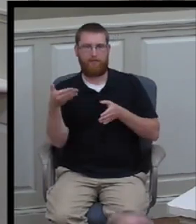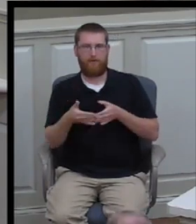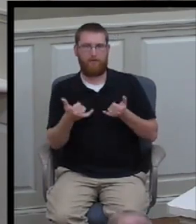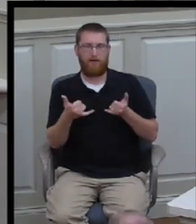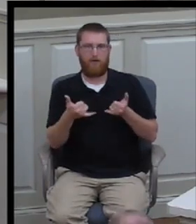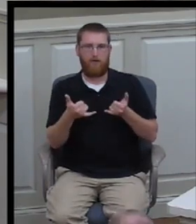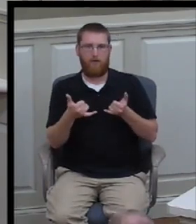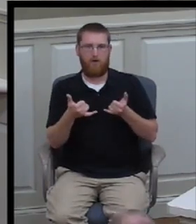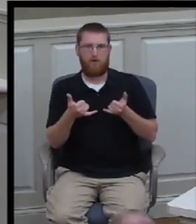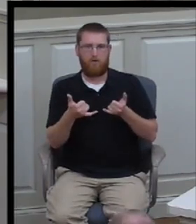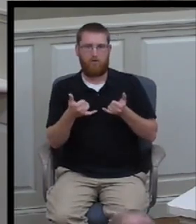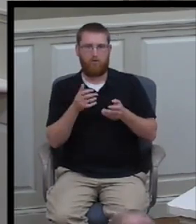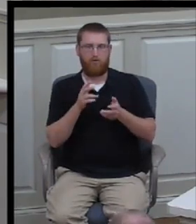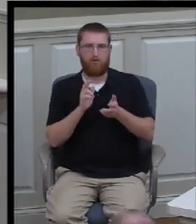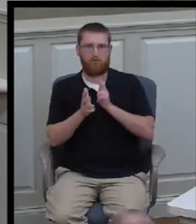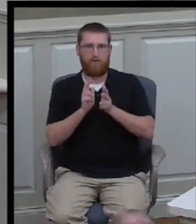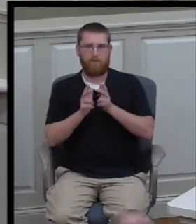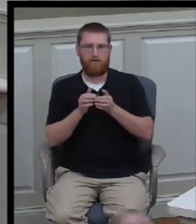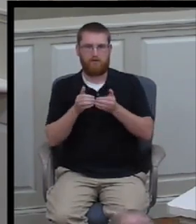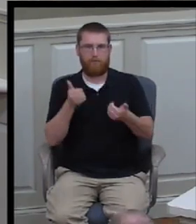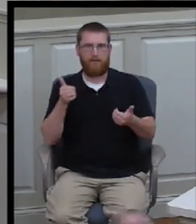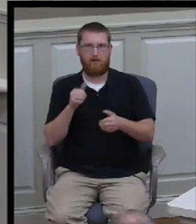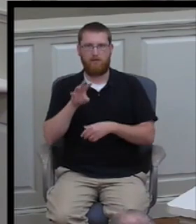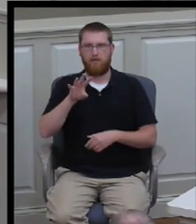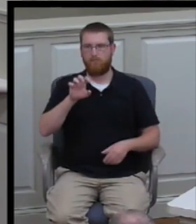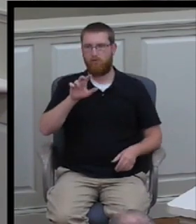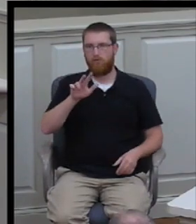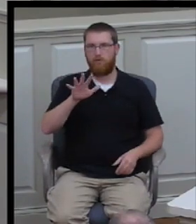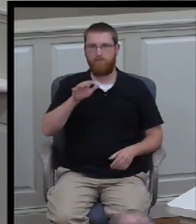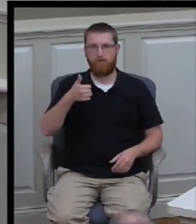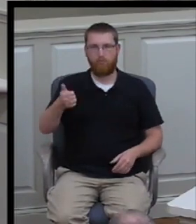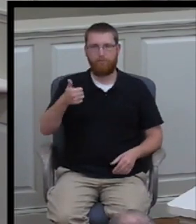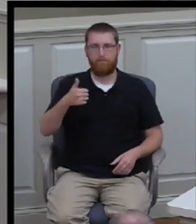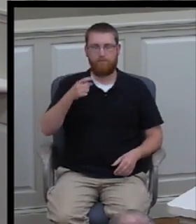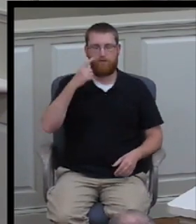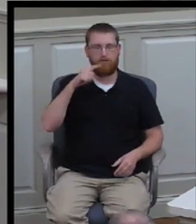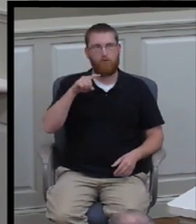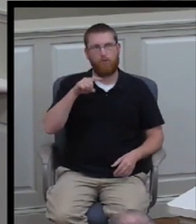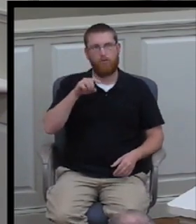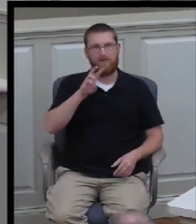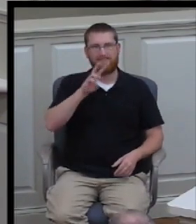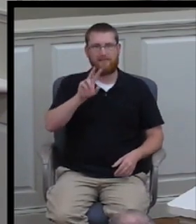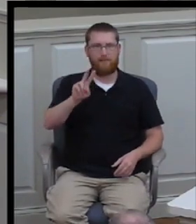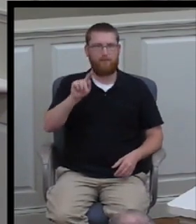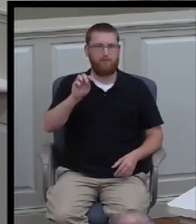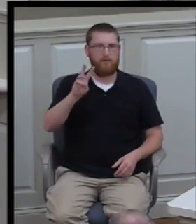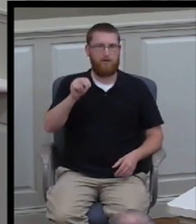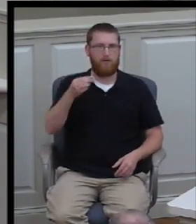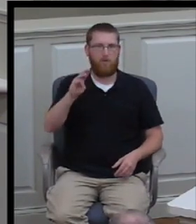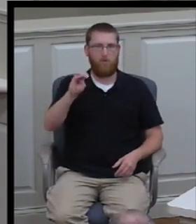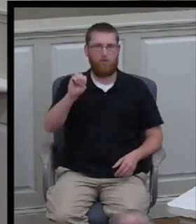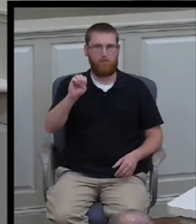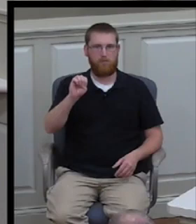that the traffic would split. There'd be 435 trips generated for approximately 62 townhomes. Those generate about